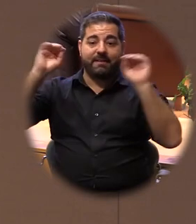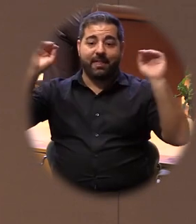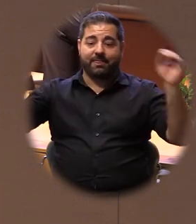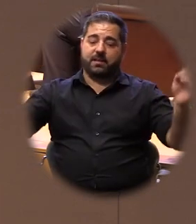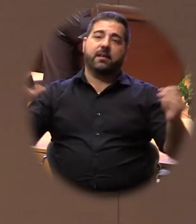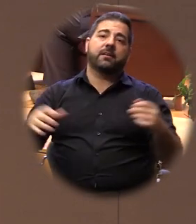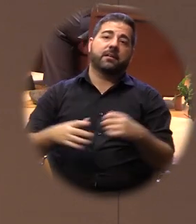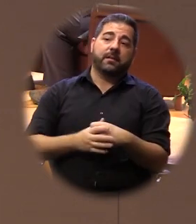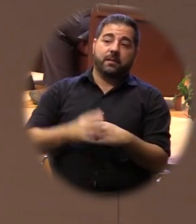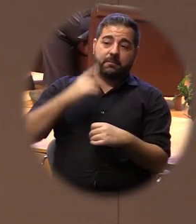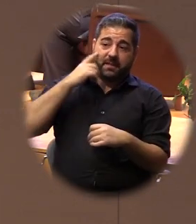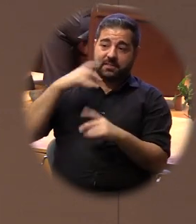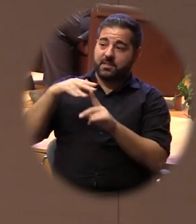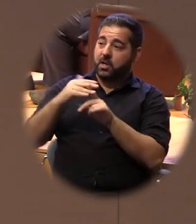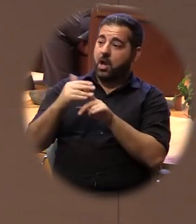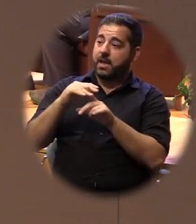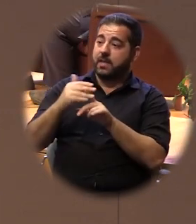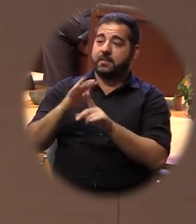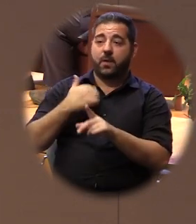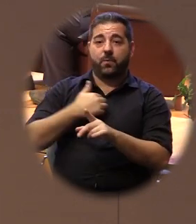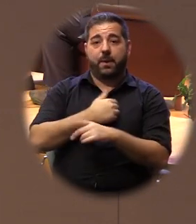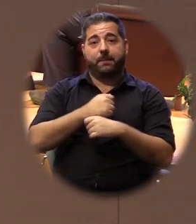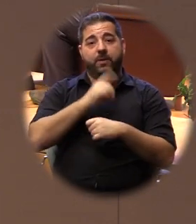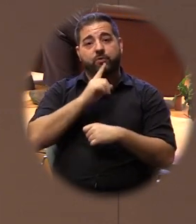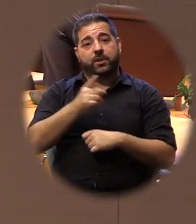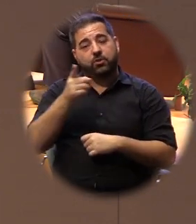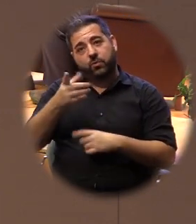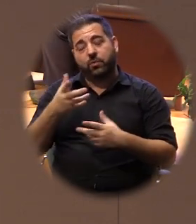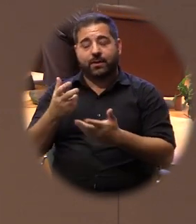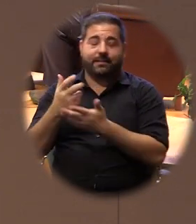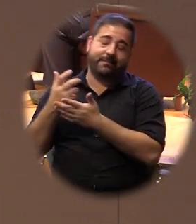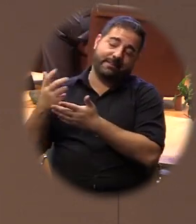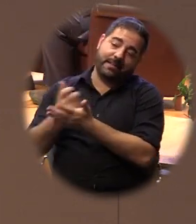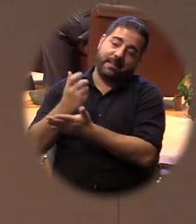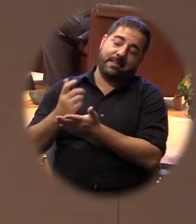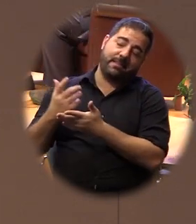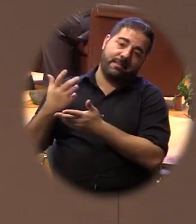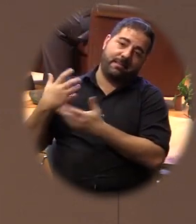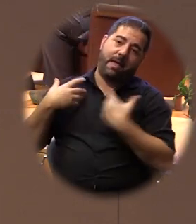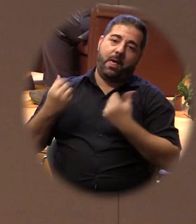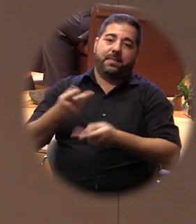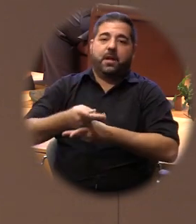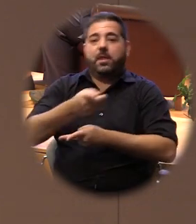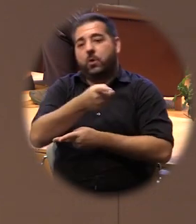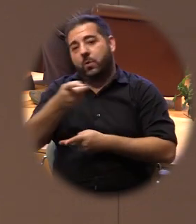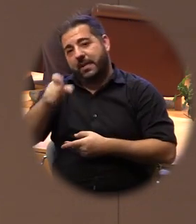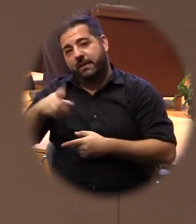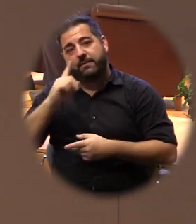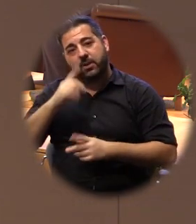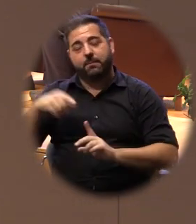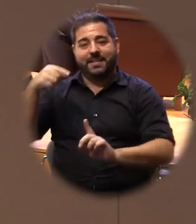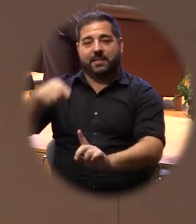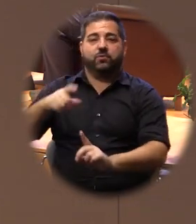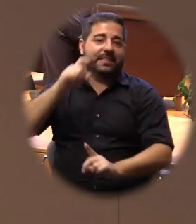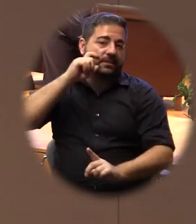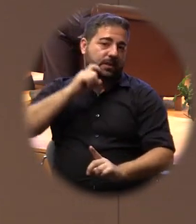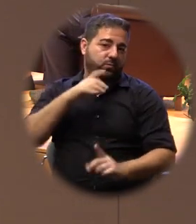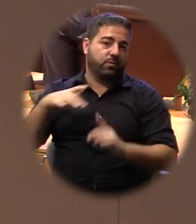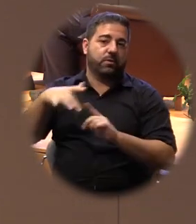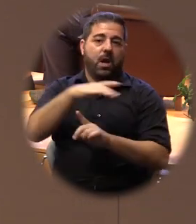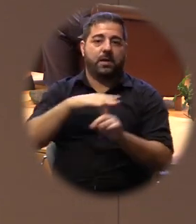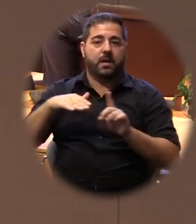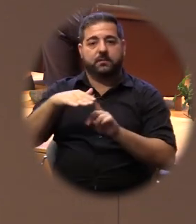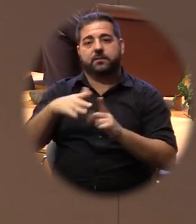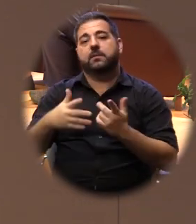things, because the context here is we want to make sure that you are getting the healthcare you need for your particular sexual context. So